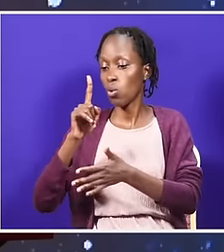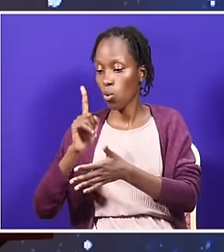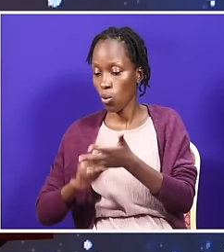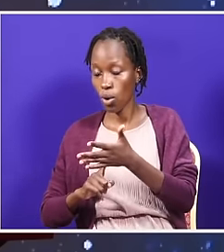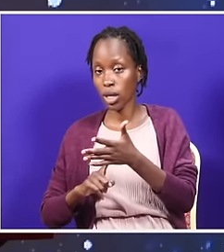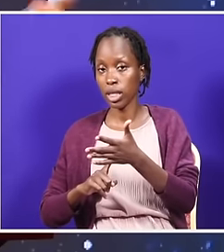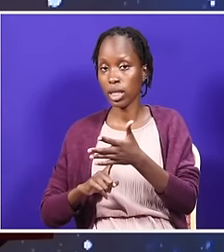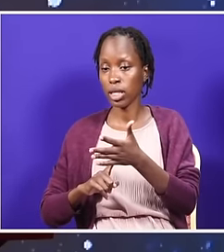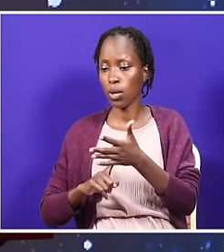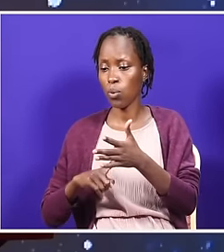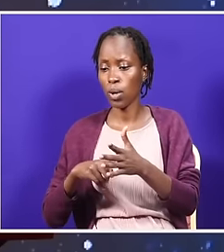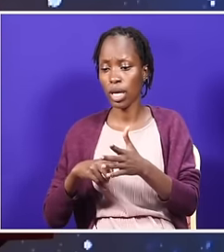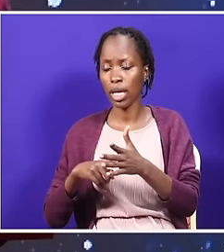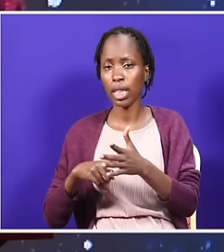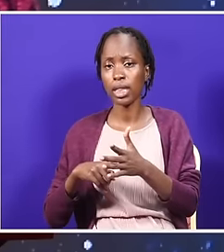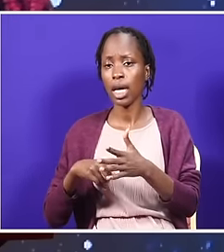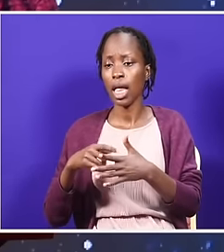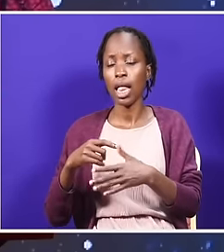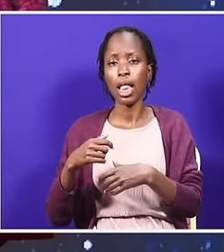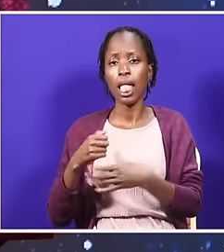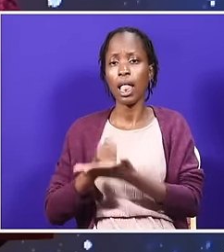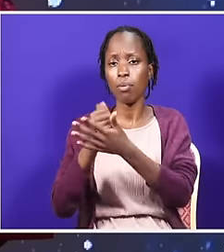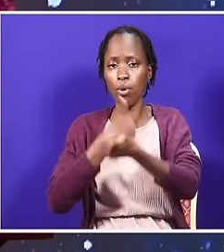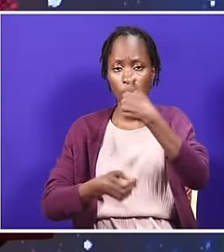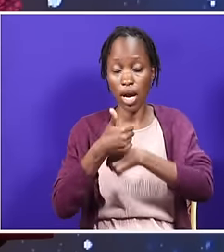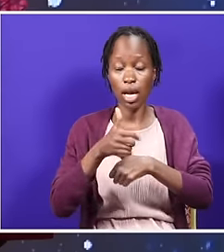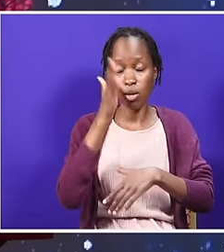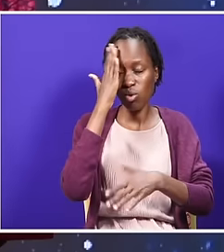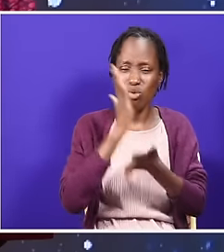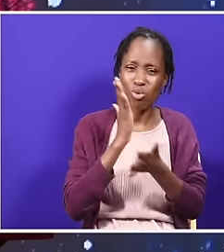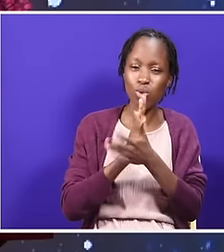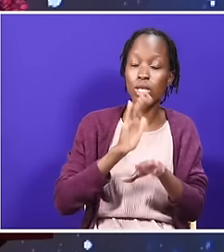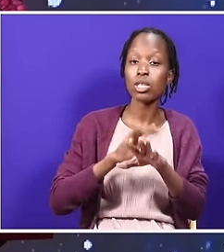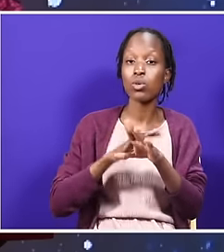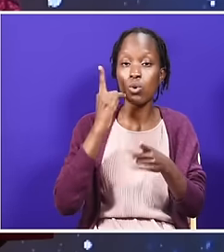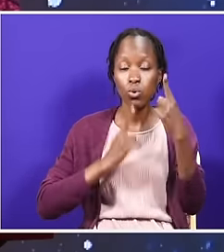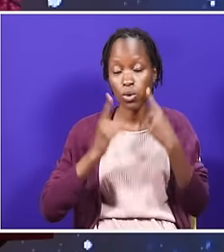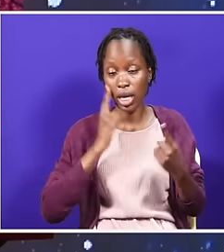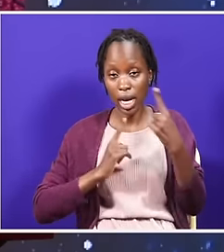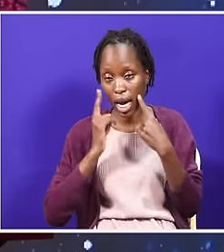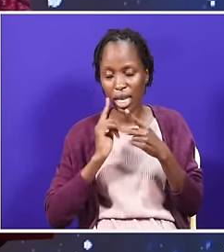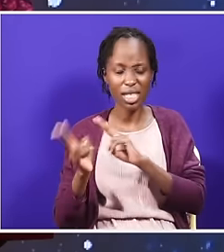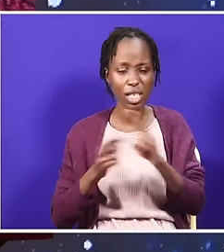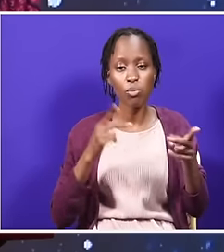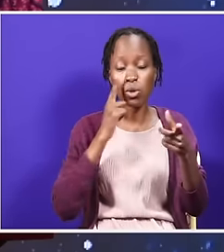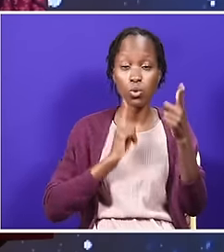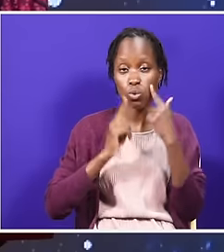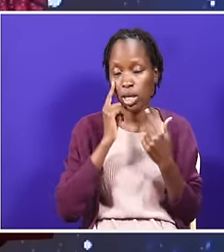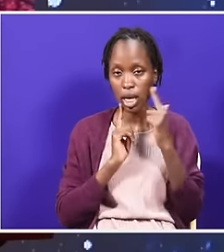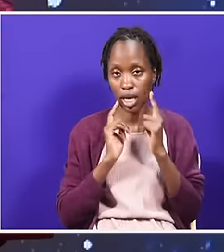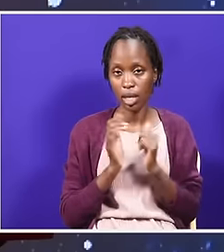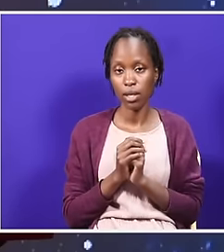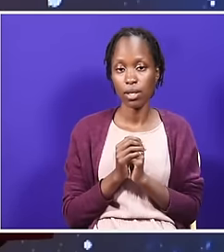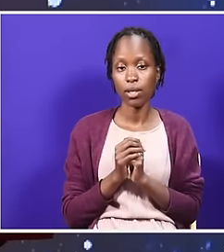action. It's actually good to cry if something happened. You need to cry. Tears were given to us to release the toxins that have built